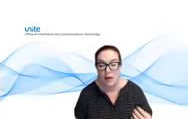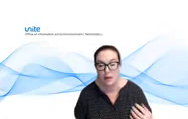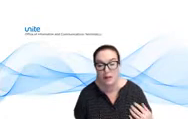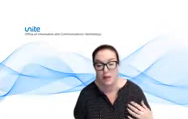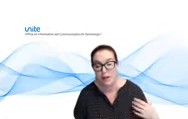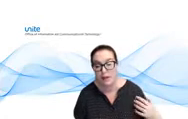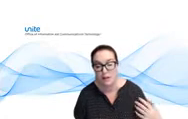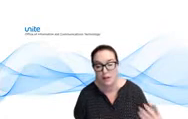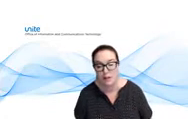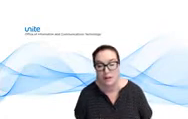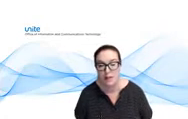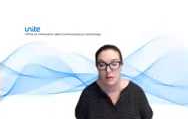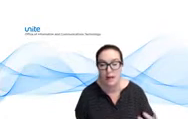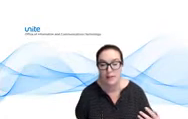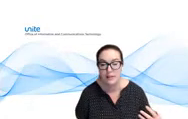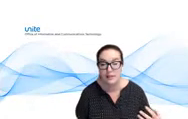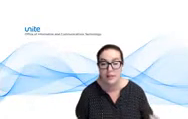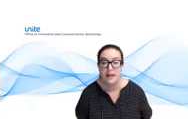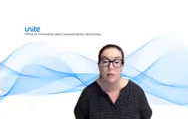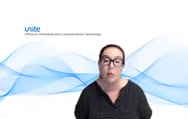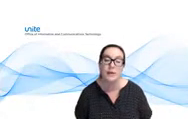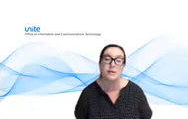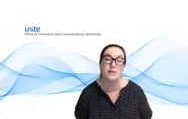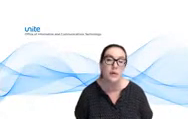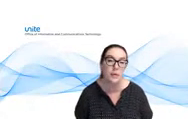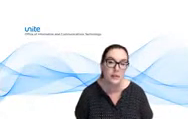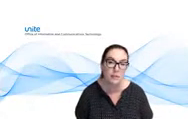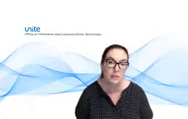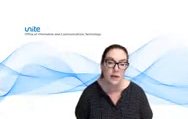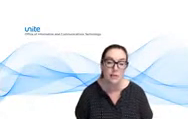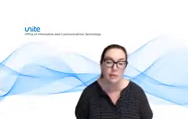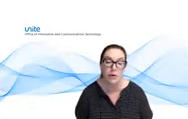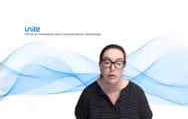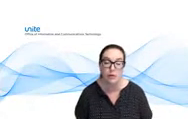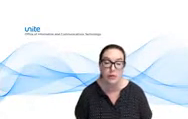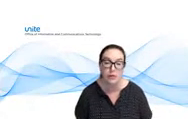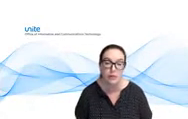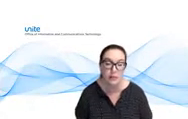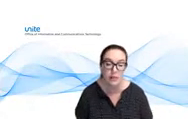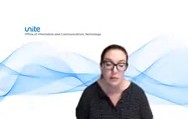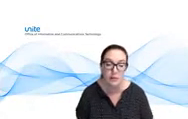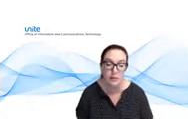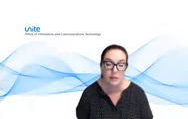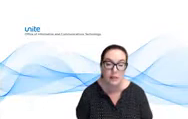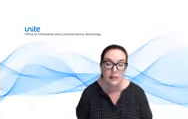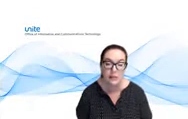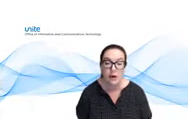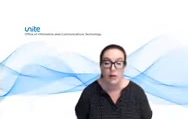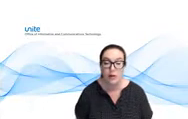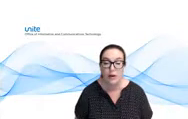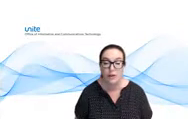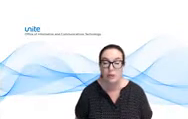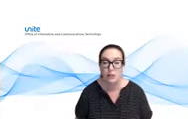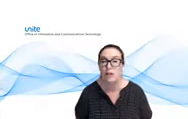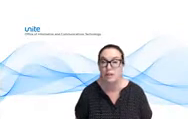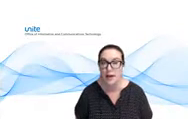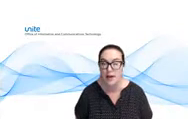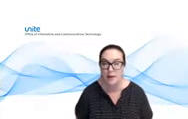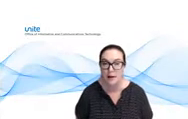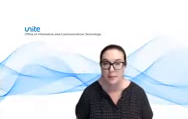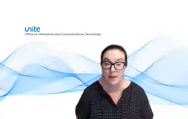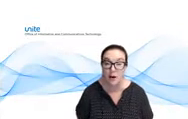systems. The Secretary General has said he wants the UN to be an employer of choice for persons with disabilities. For us